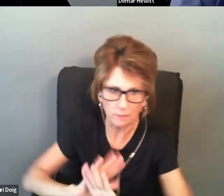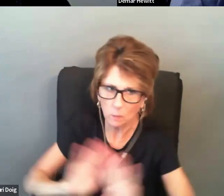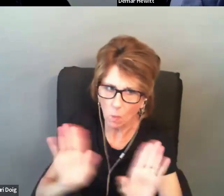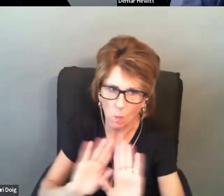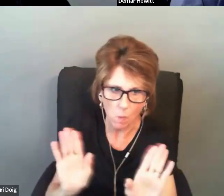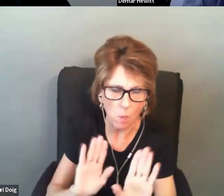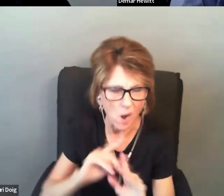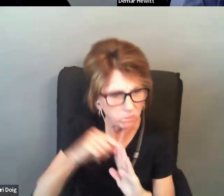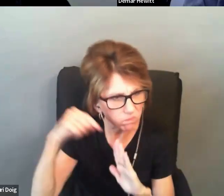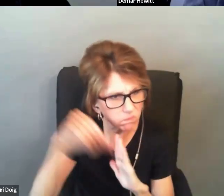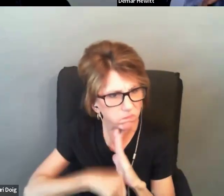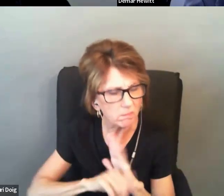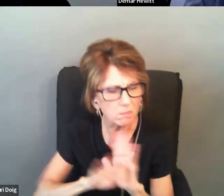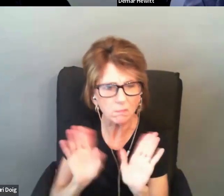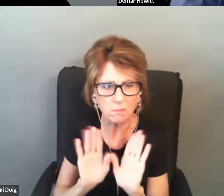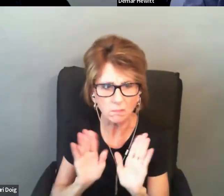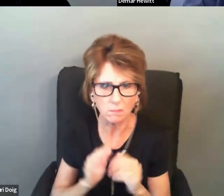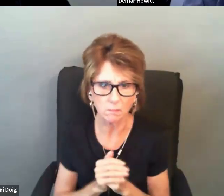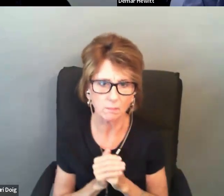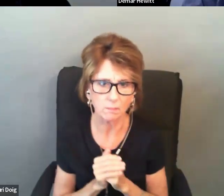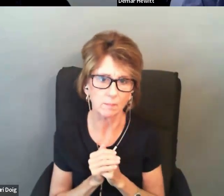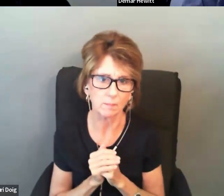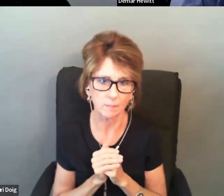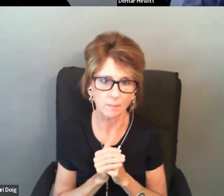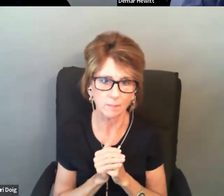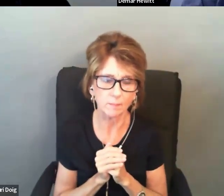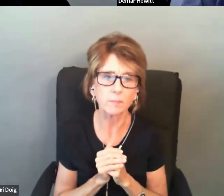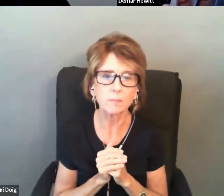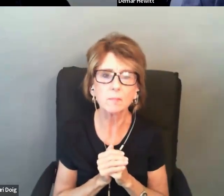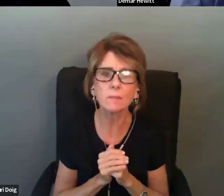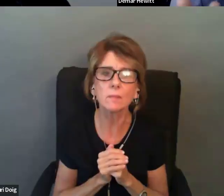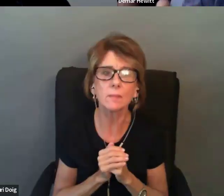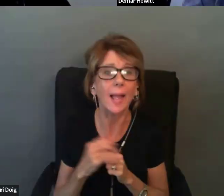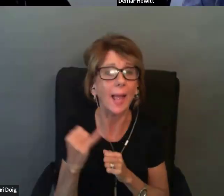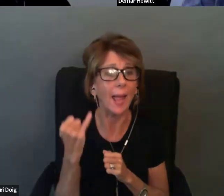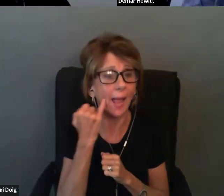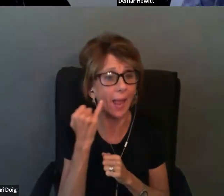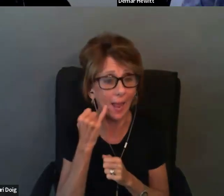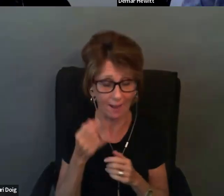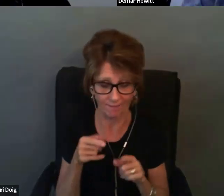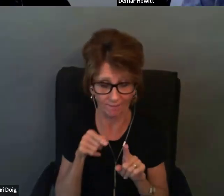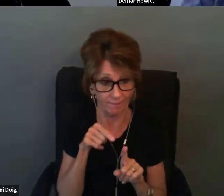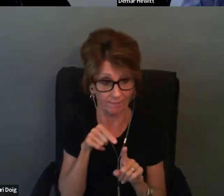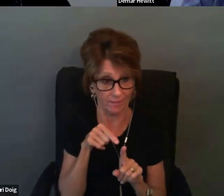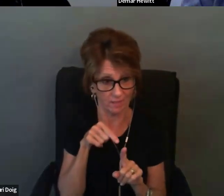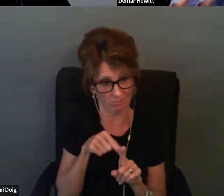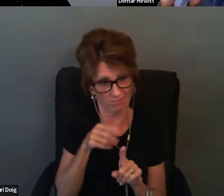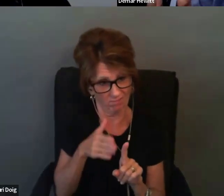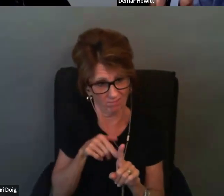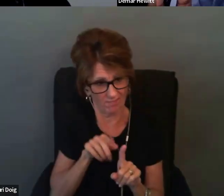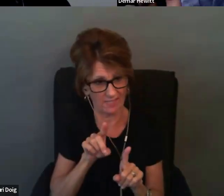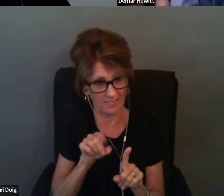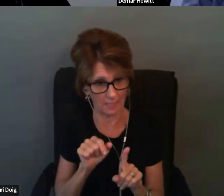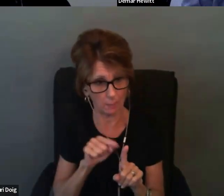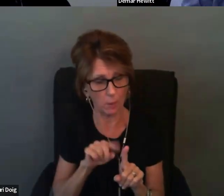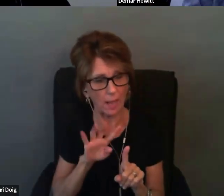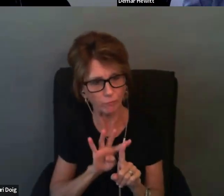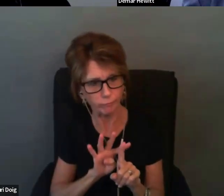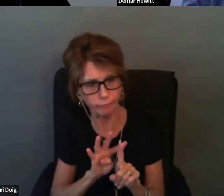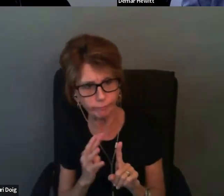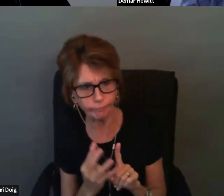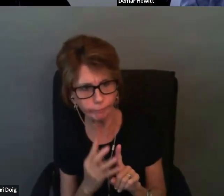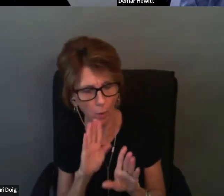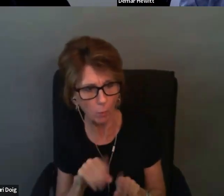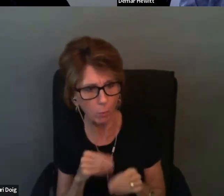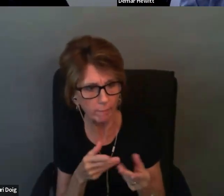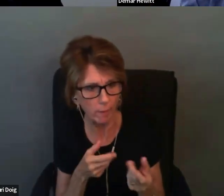Any person within your circle of care is generally accepted to be an